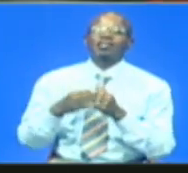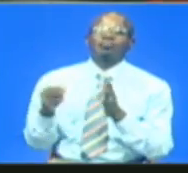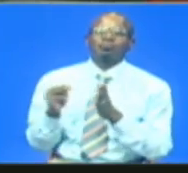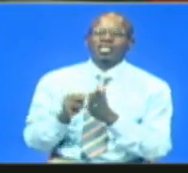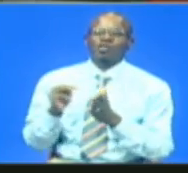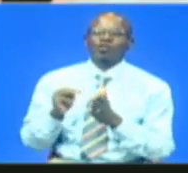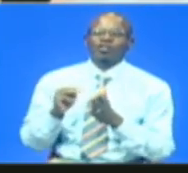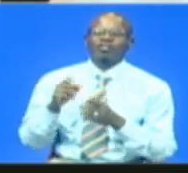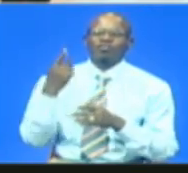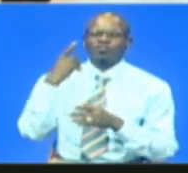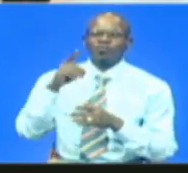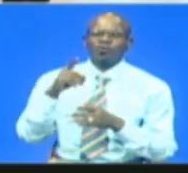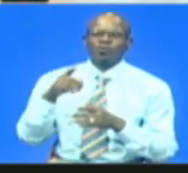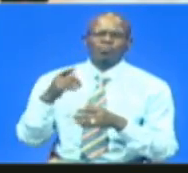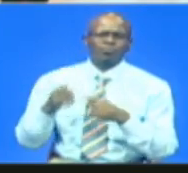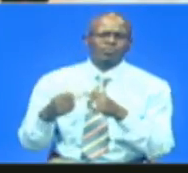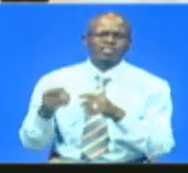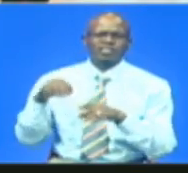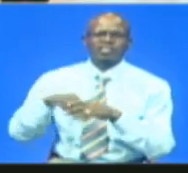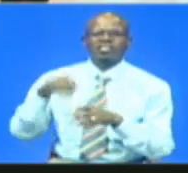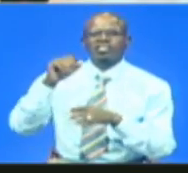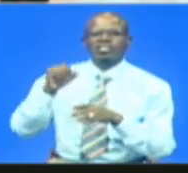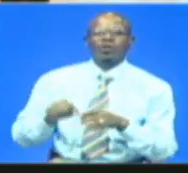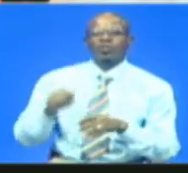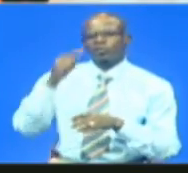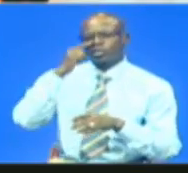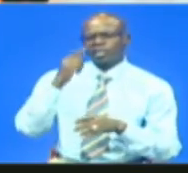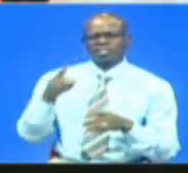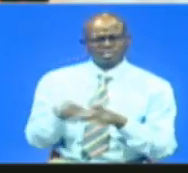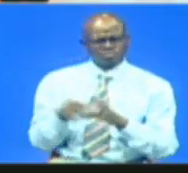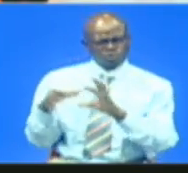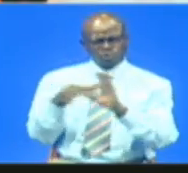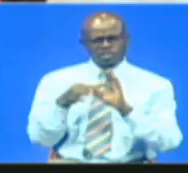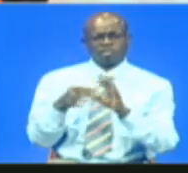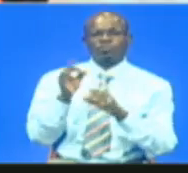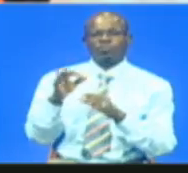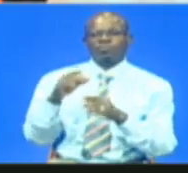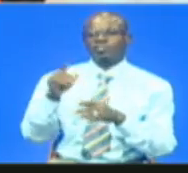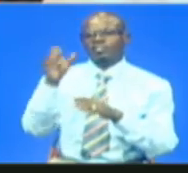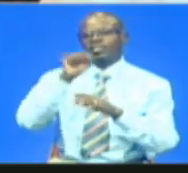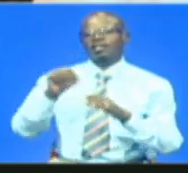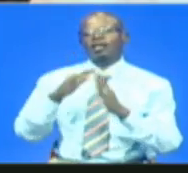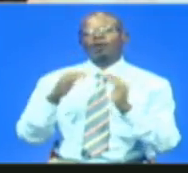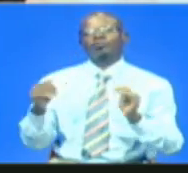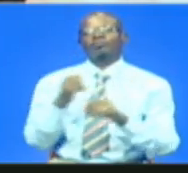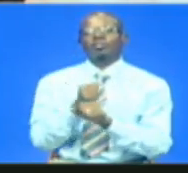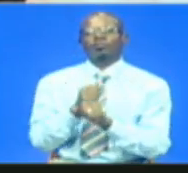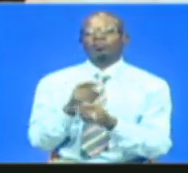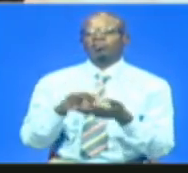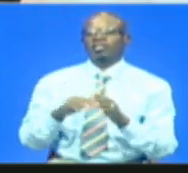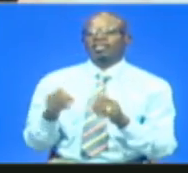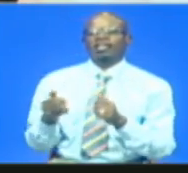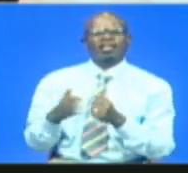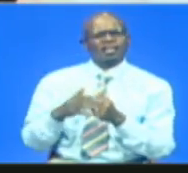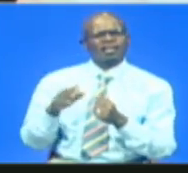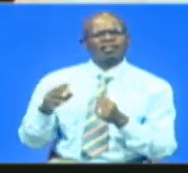South Sudan. Coordination of state house functions. Mm-hmm.